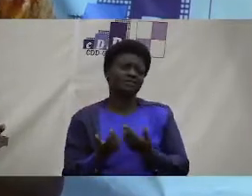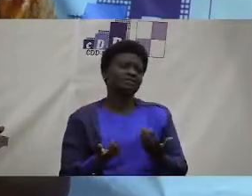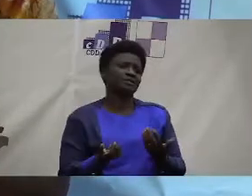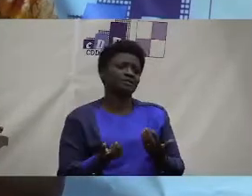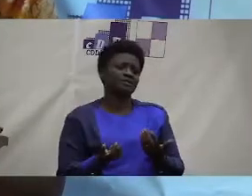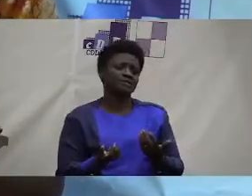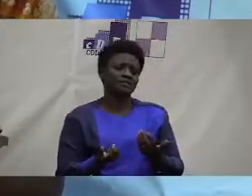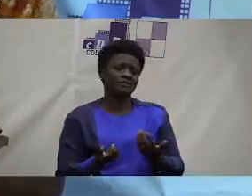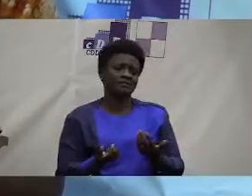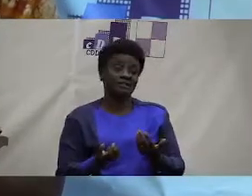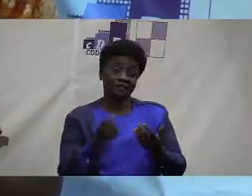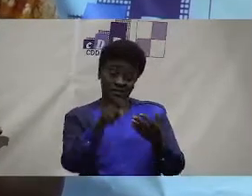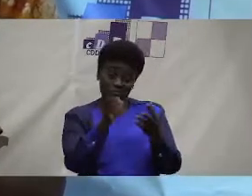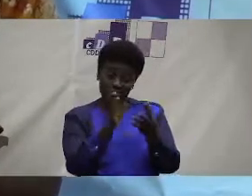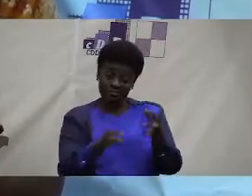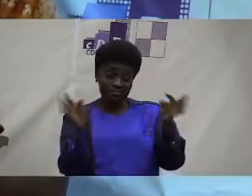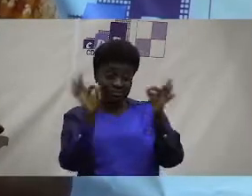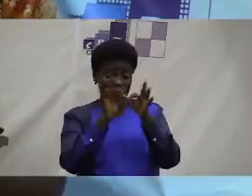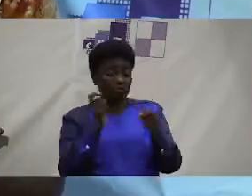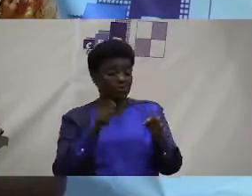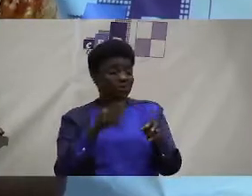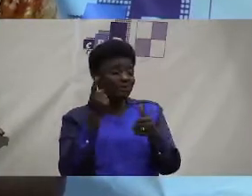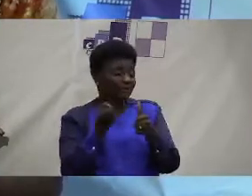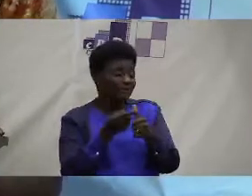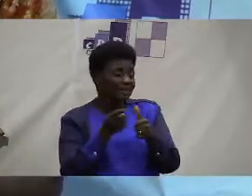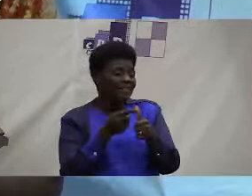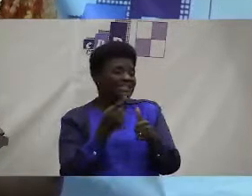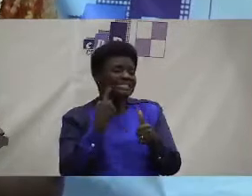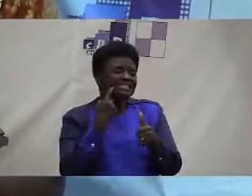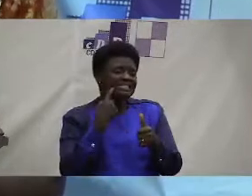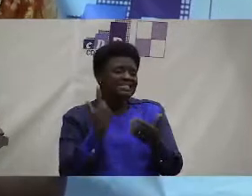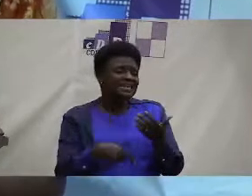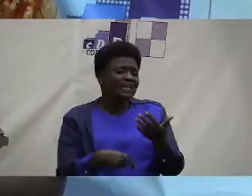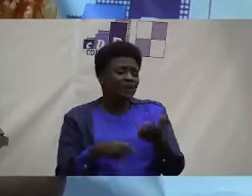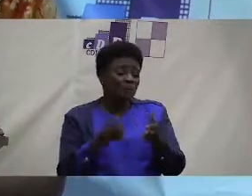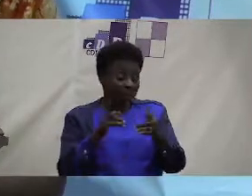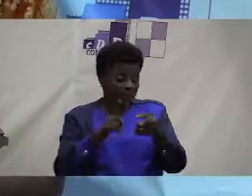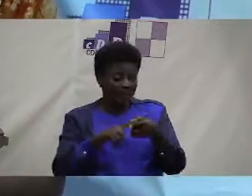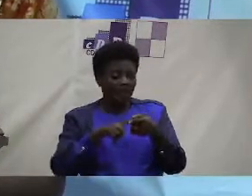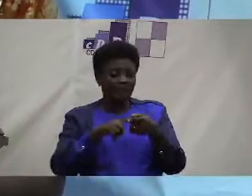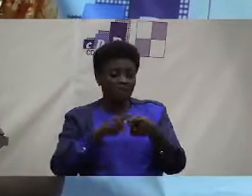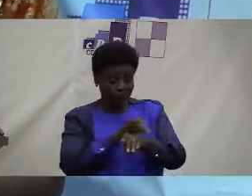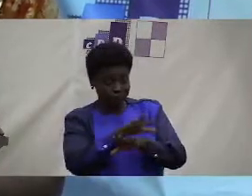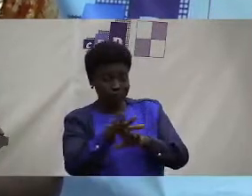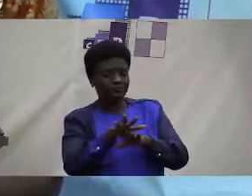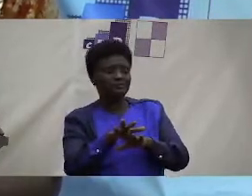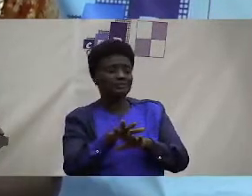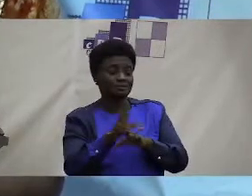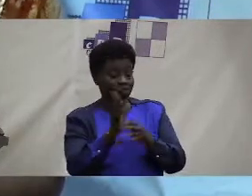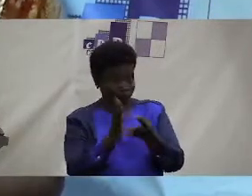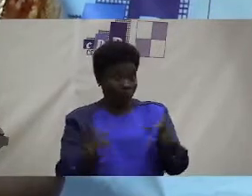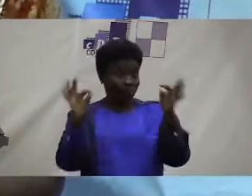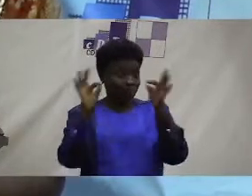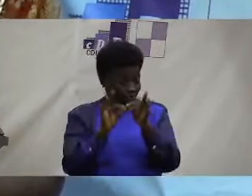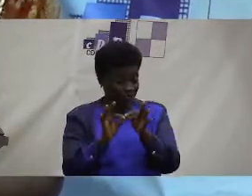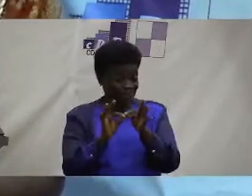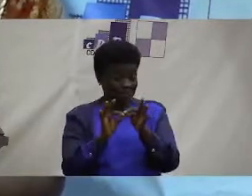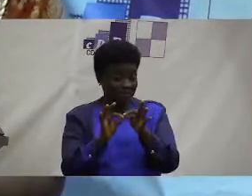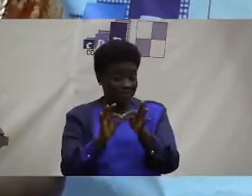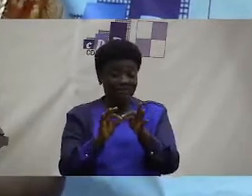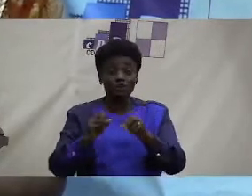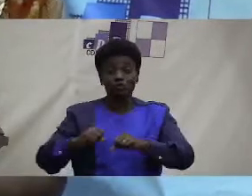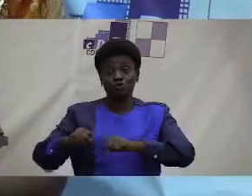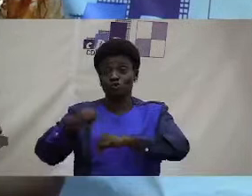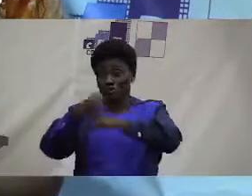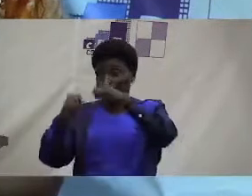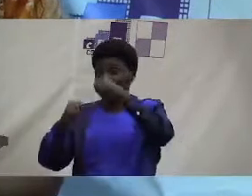that is very important. So we have to look at fear of influence as an important strategy in the work that we